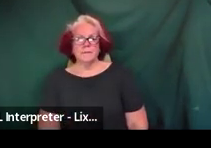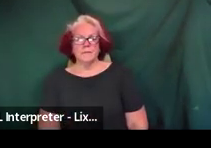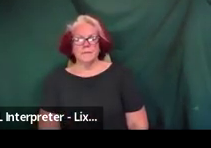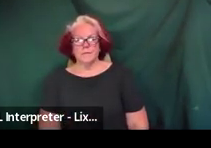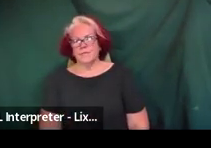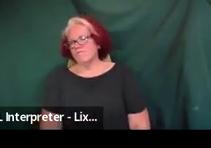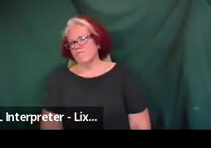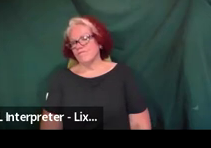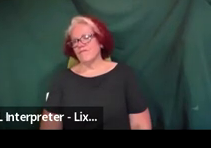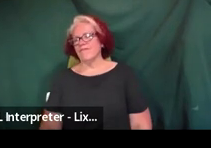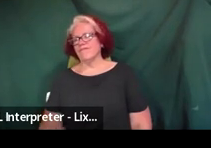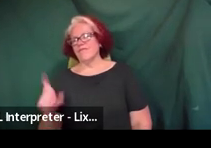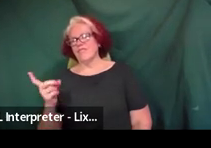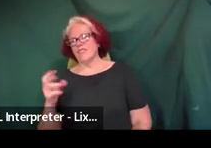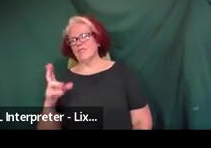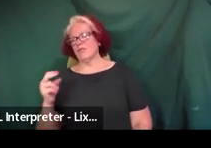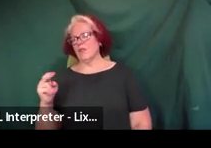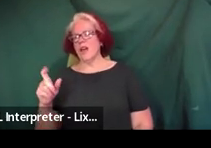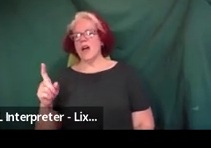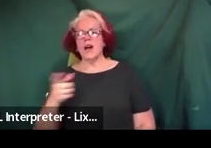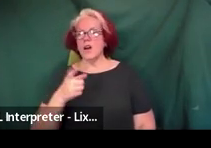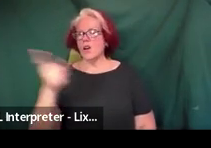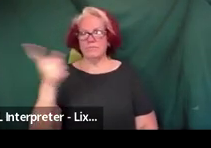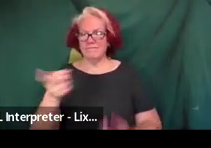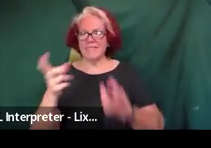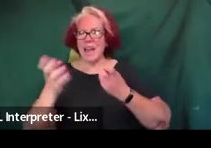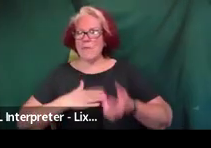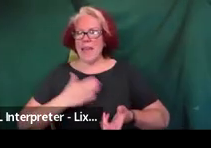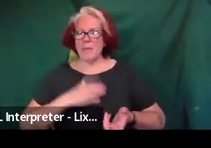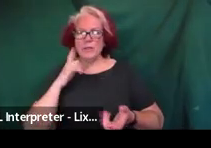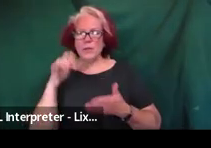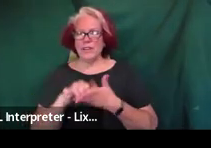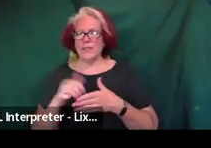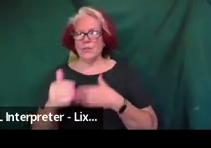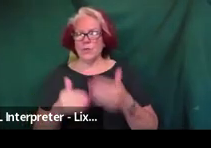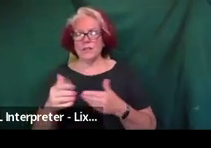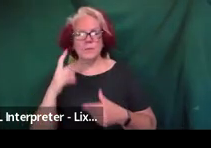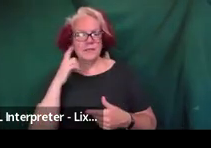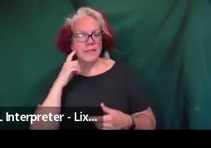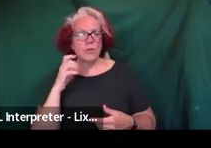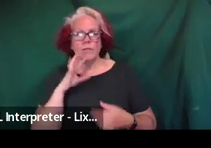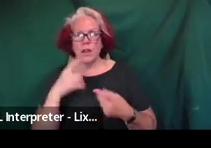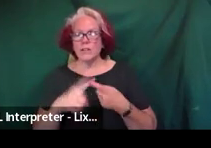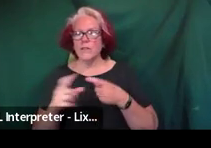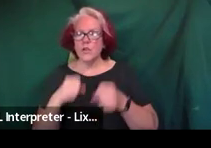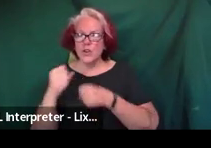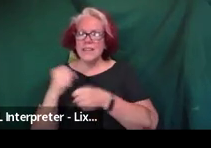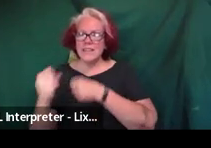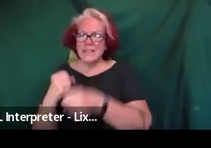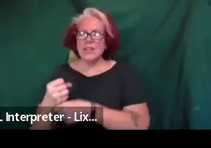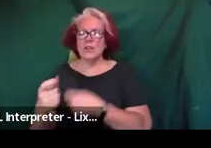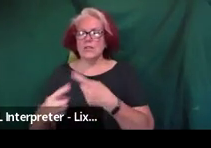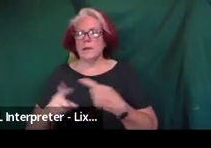I'm so happy to hear that progress, because I think we've talked for years now the need for